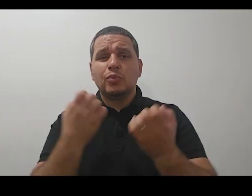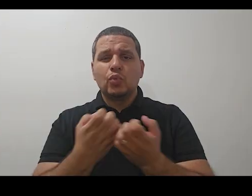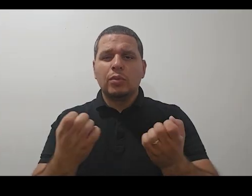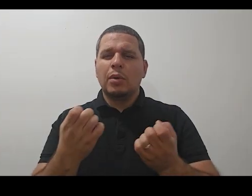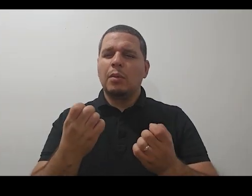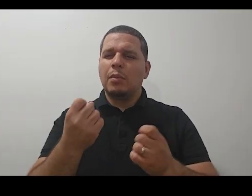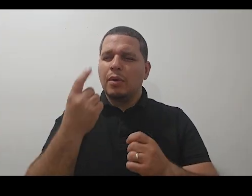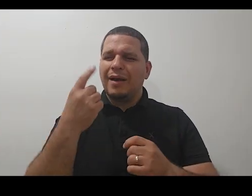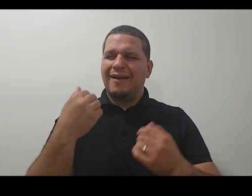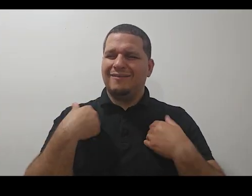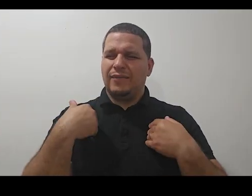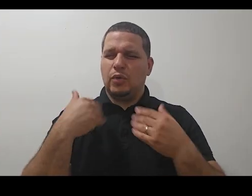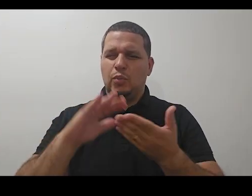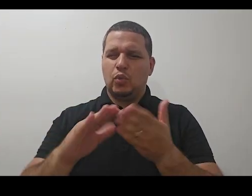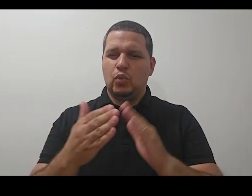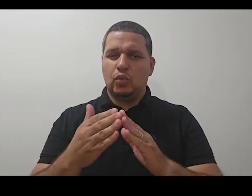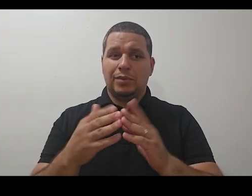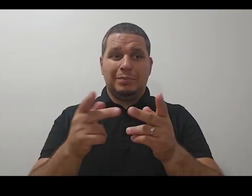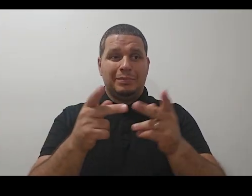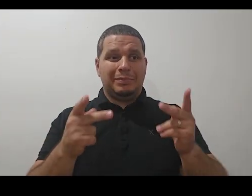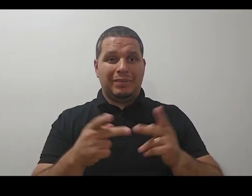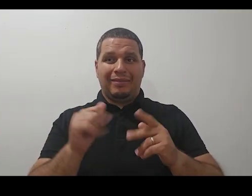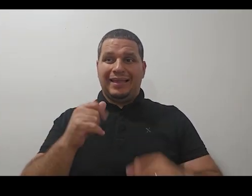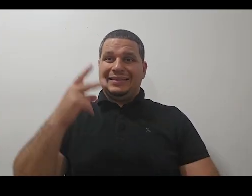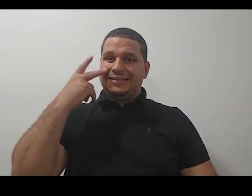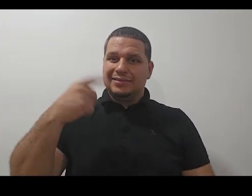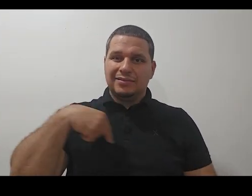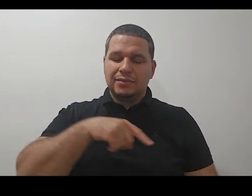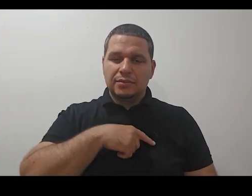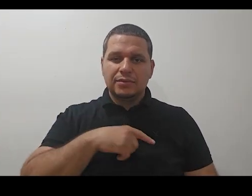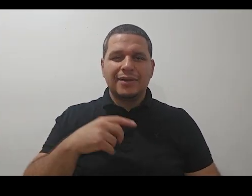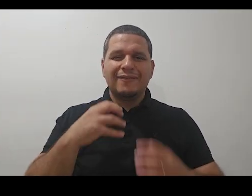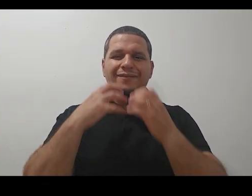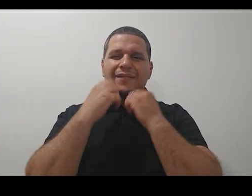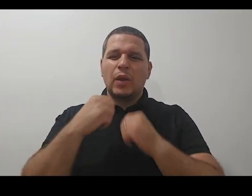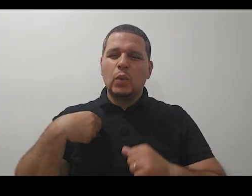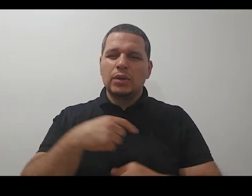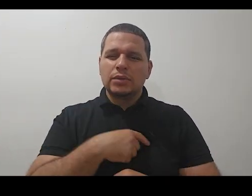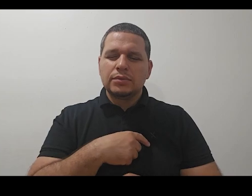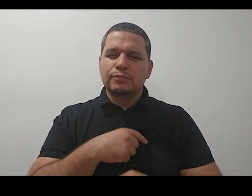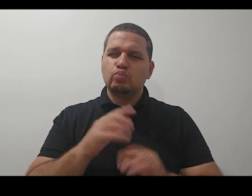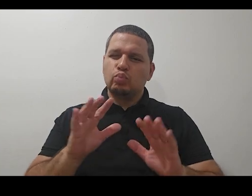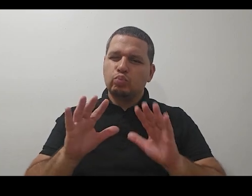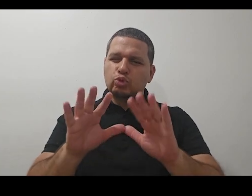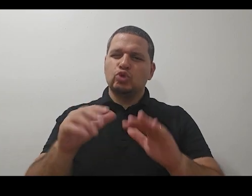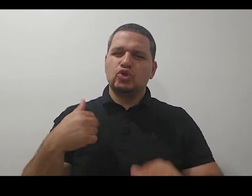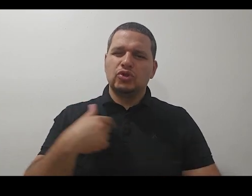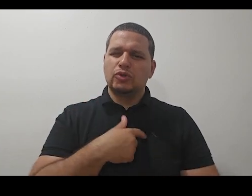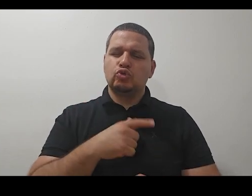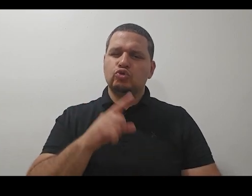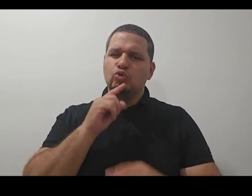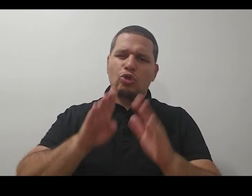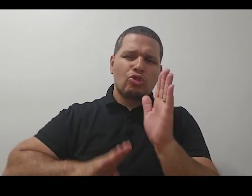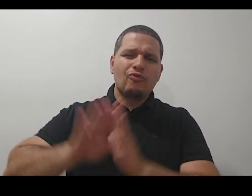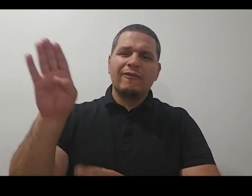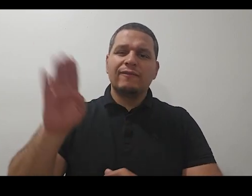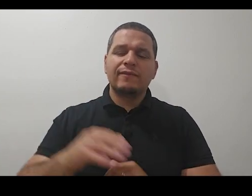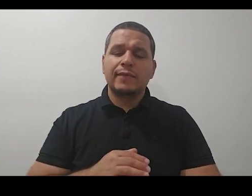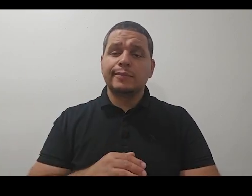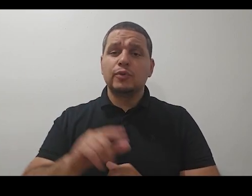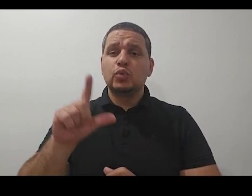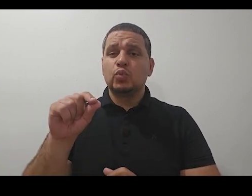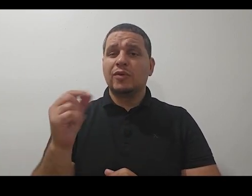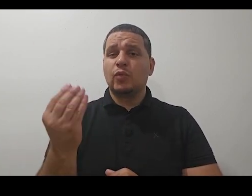community. A space that sees us, values us, and pushes us to thrive. So